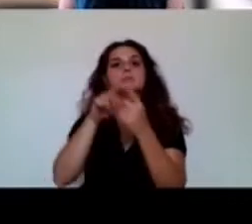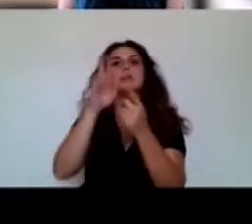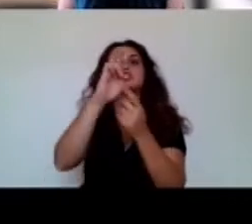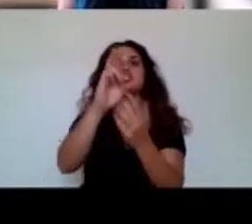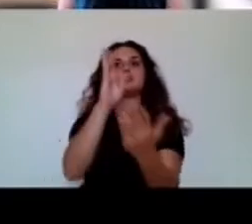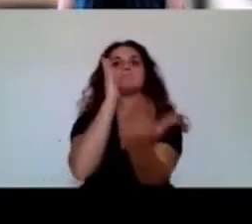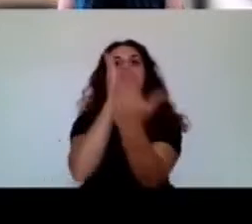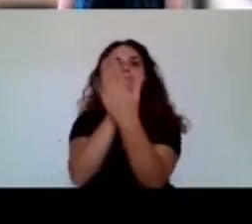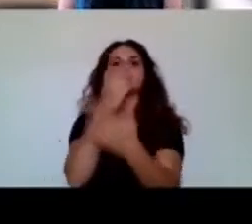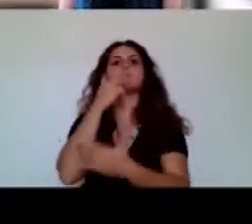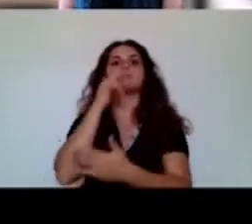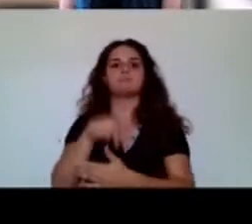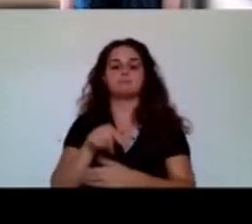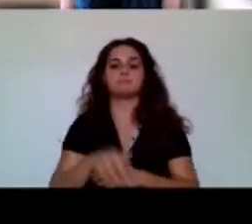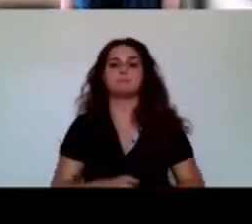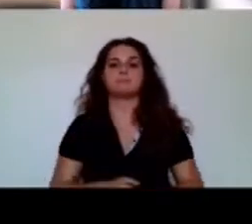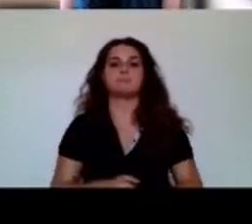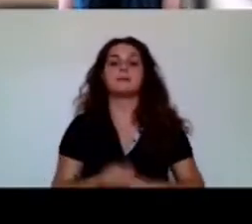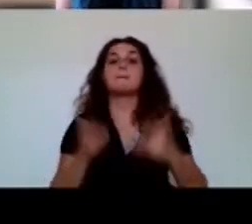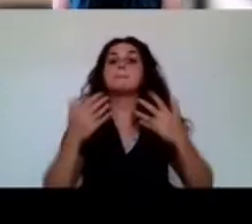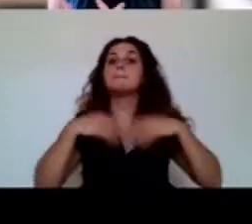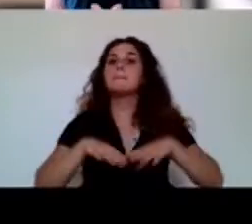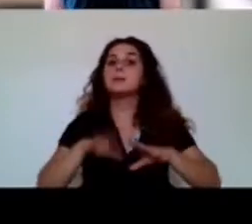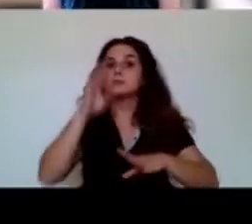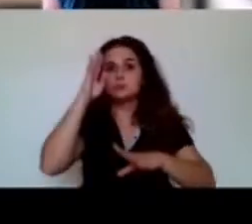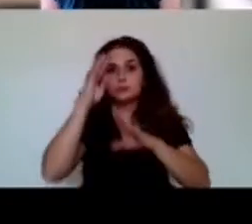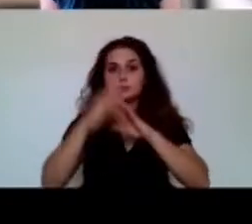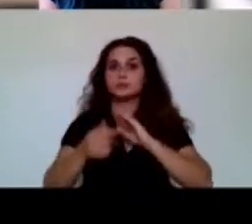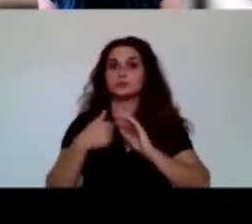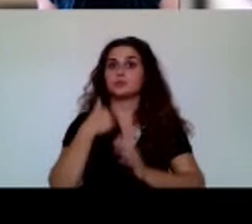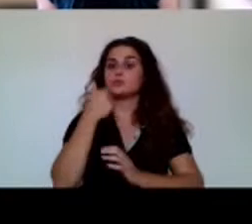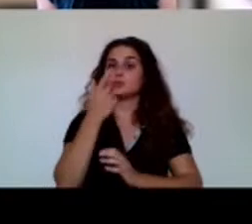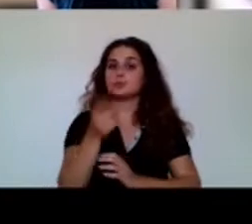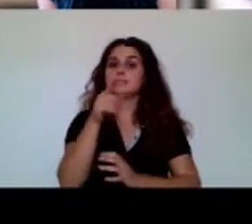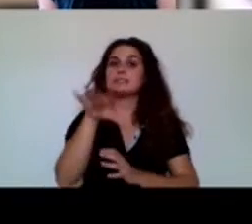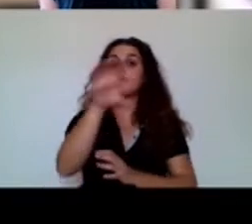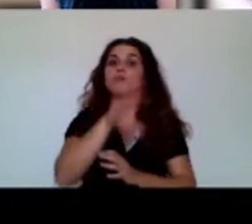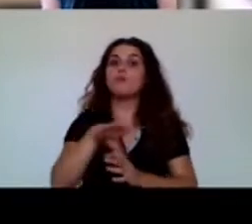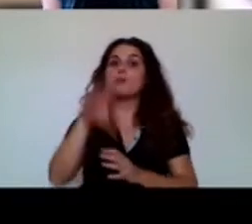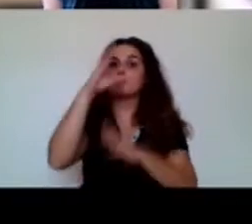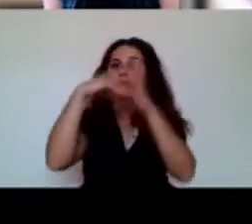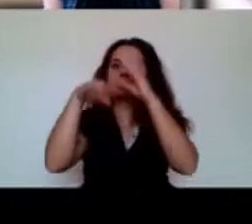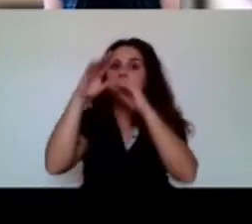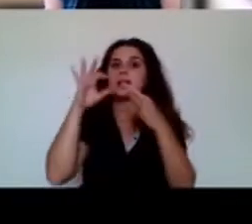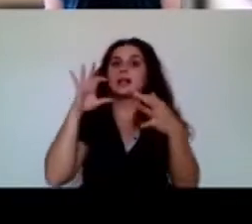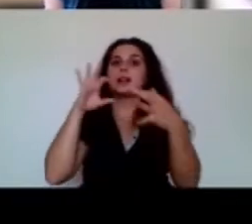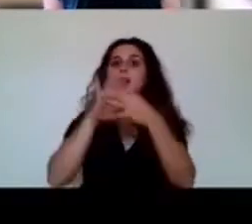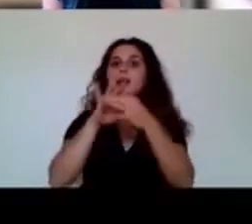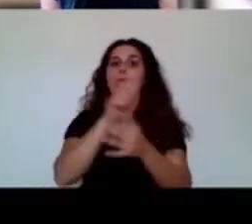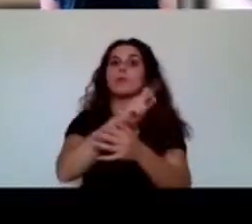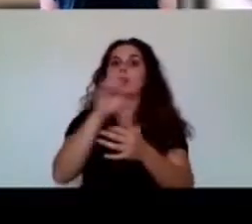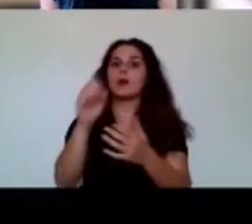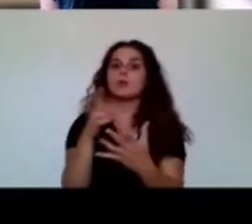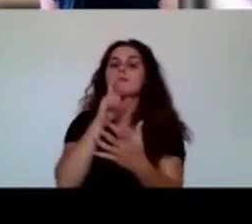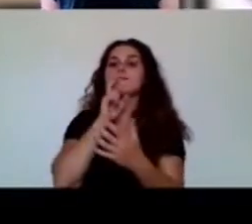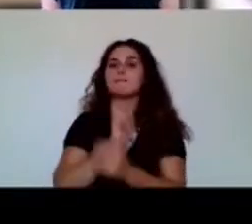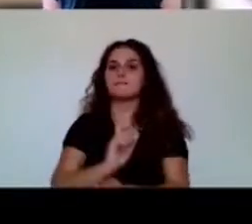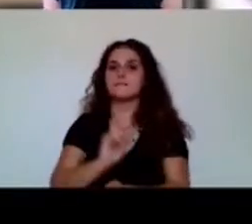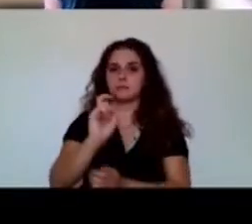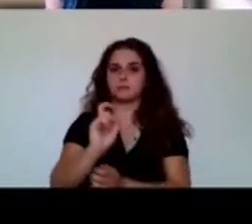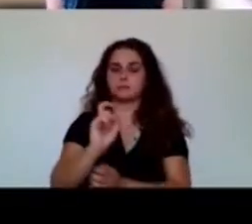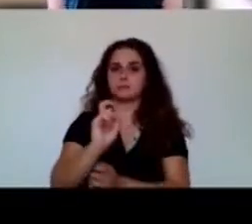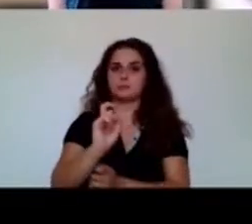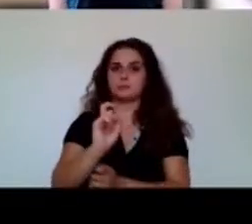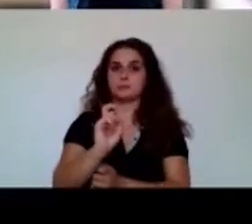again. Now, what happens? I said that this form of learning is driven by an error signal, a visual error